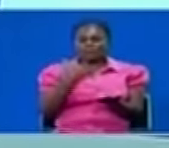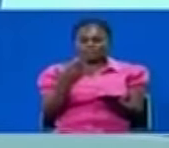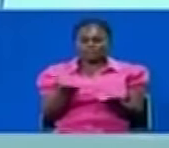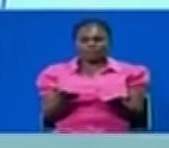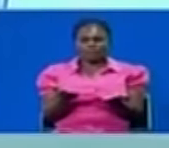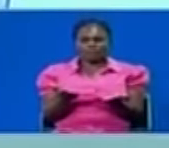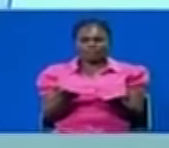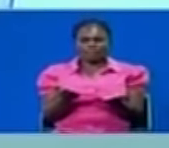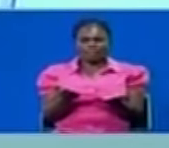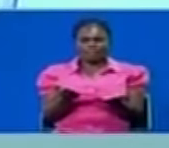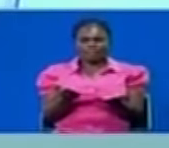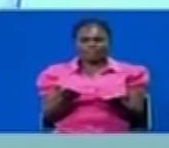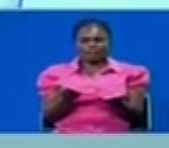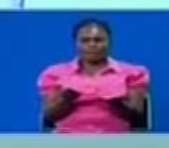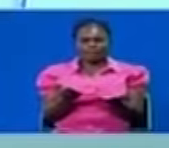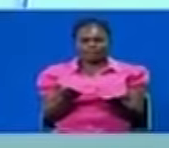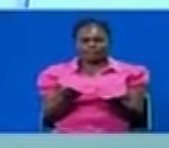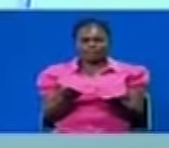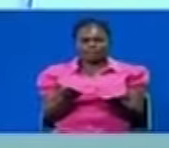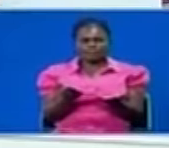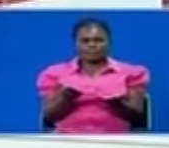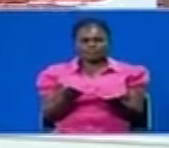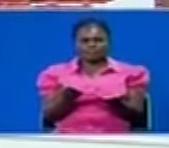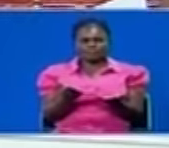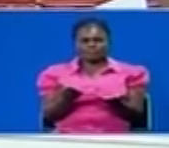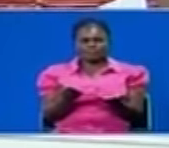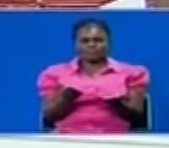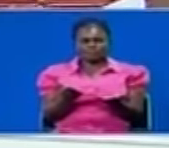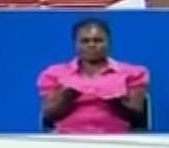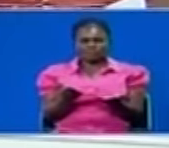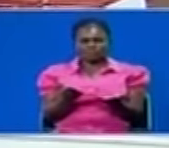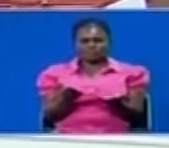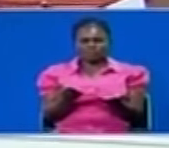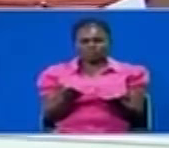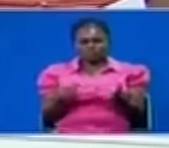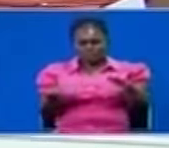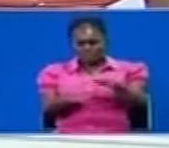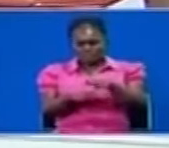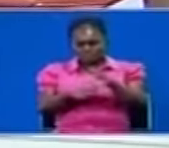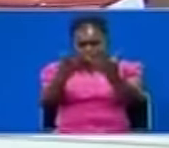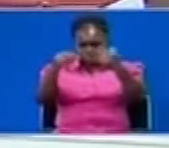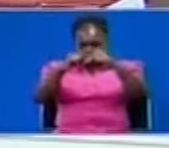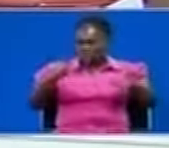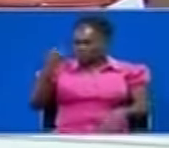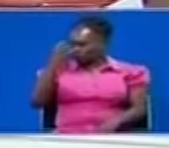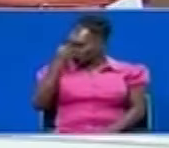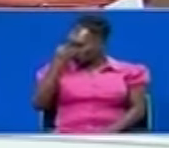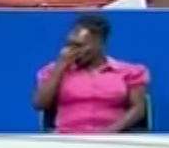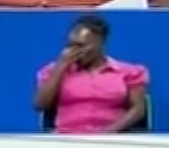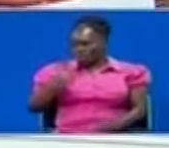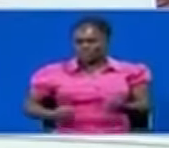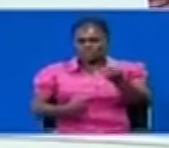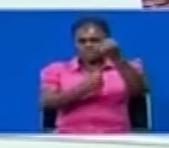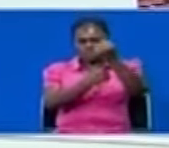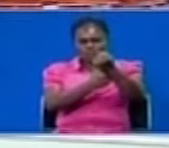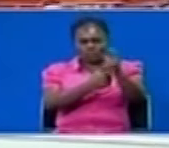and it will be up to Kenyans to put them to task on the same. Let's move on now. And Deputy President William Ruto has thrown his weight